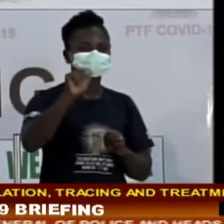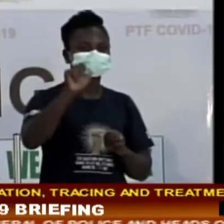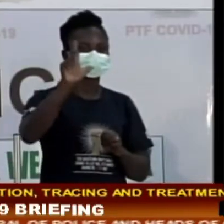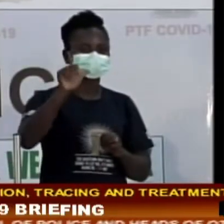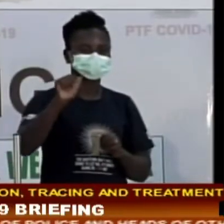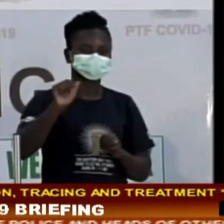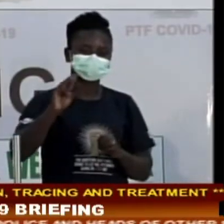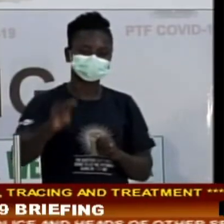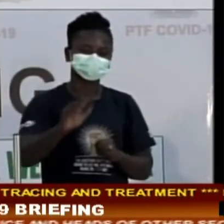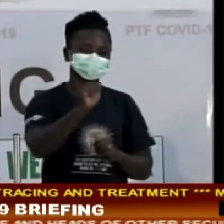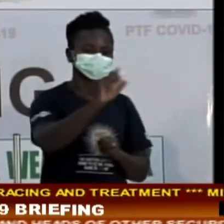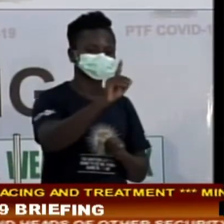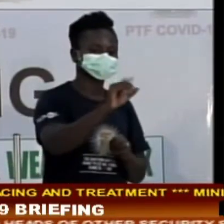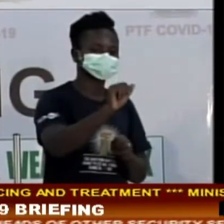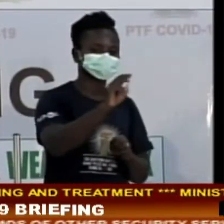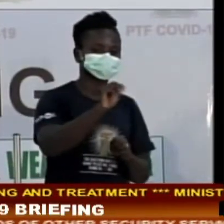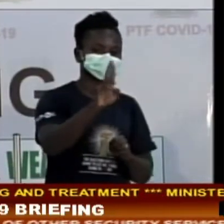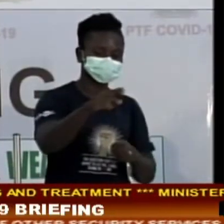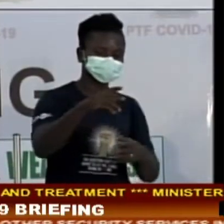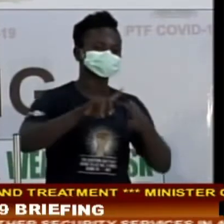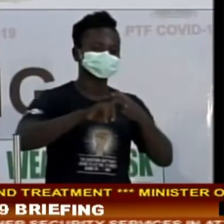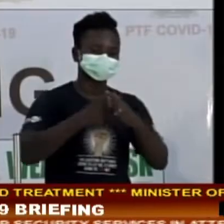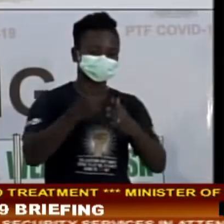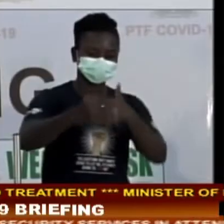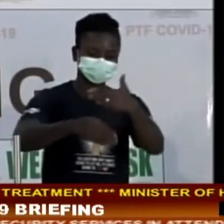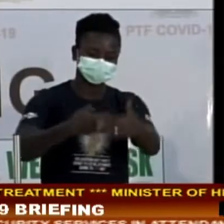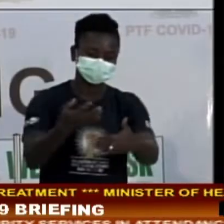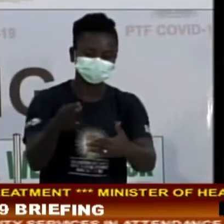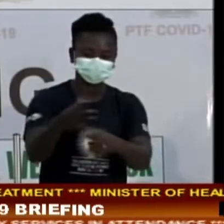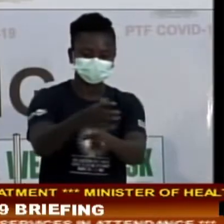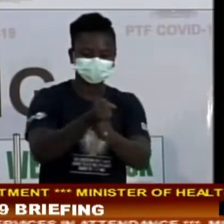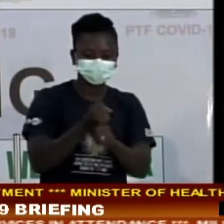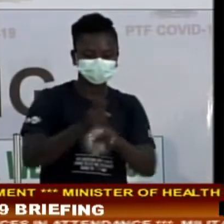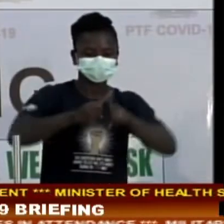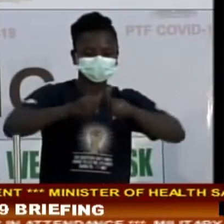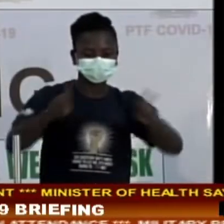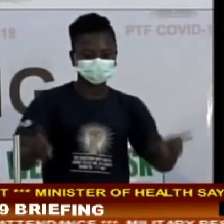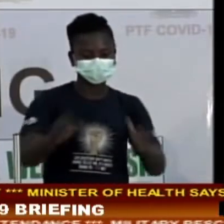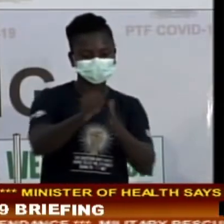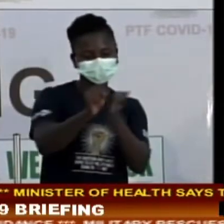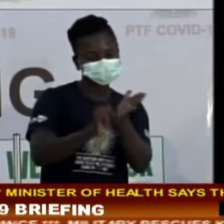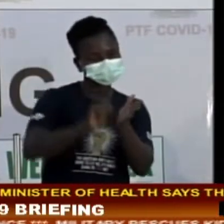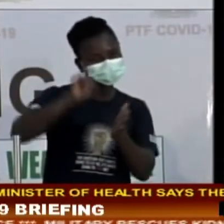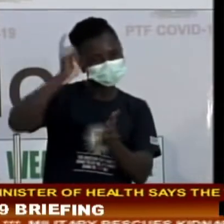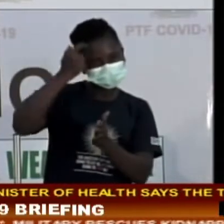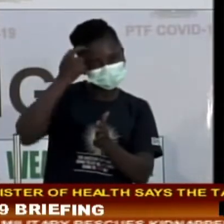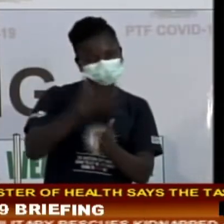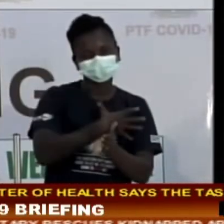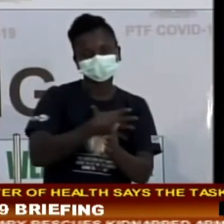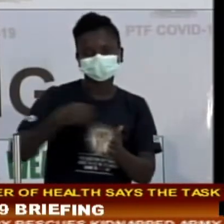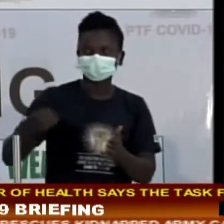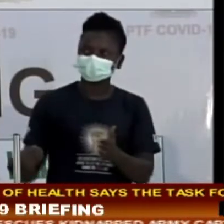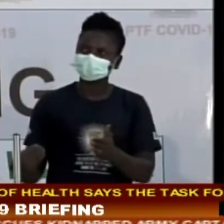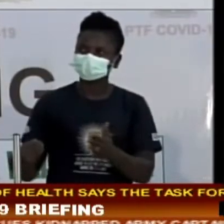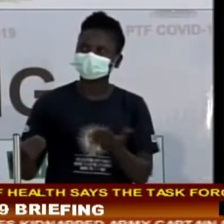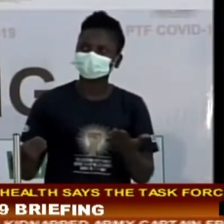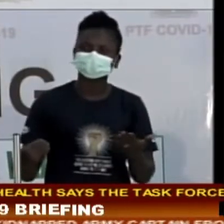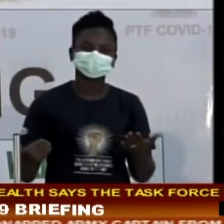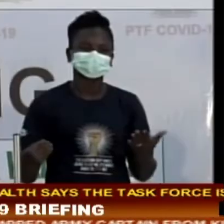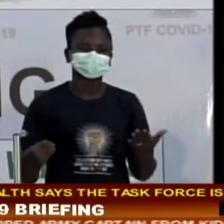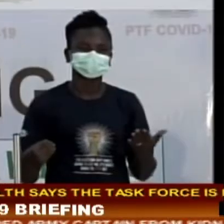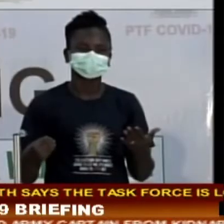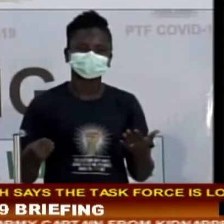process of getting different state governments and um Islamic